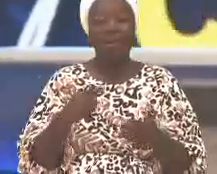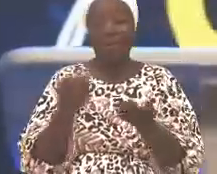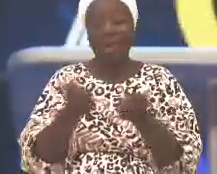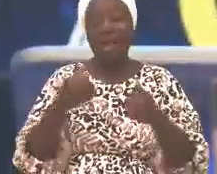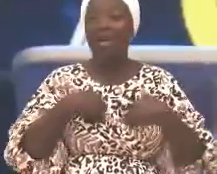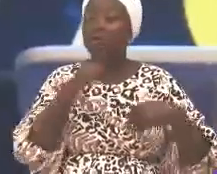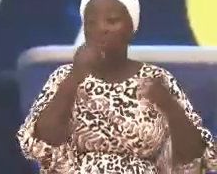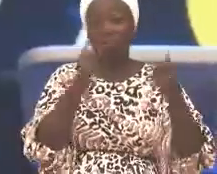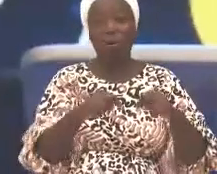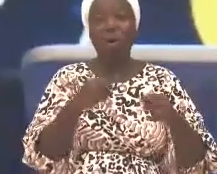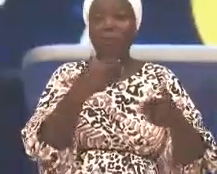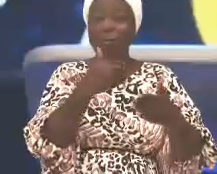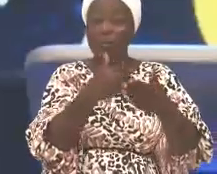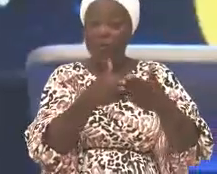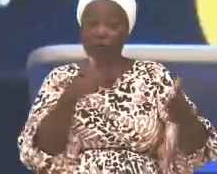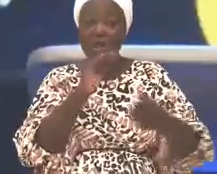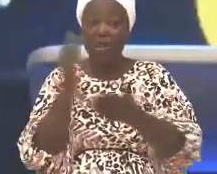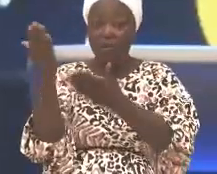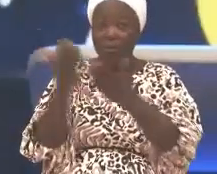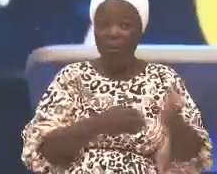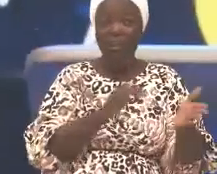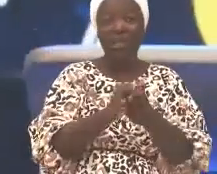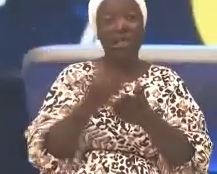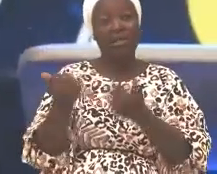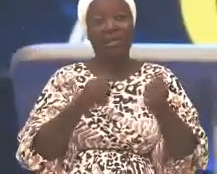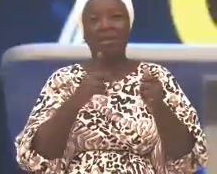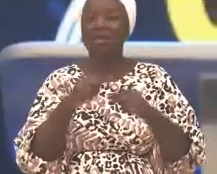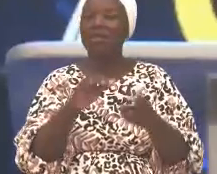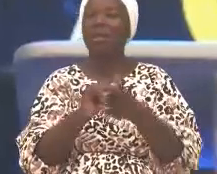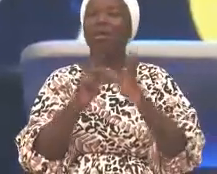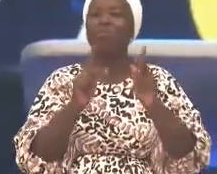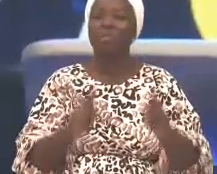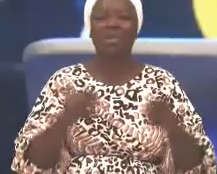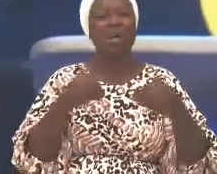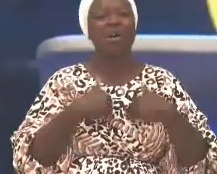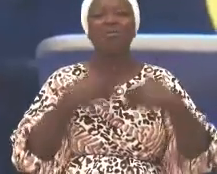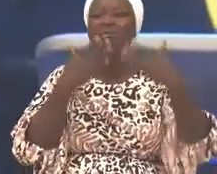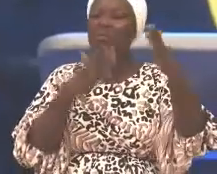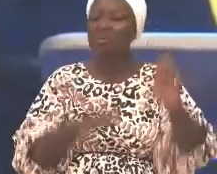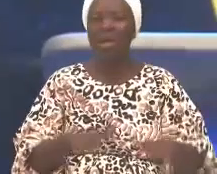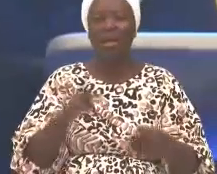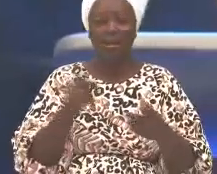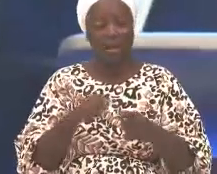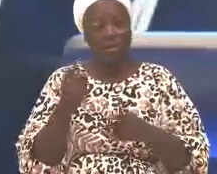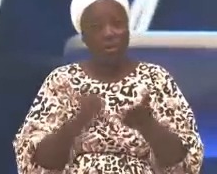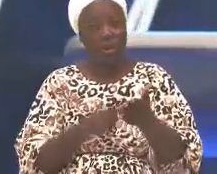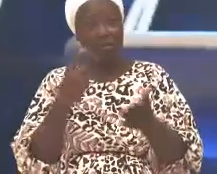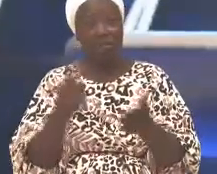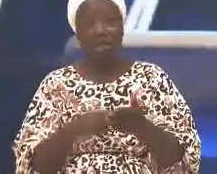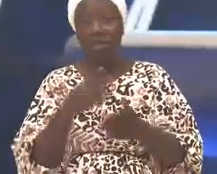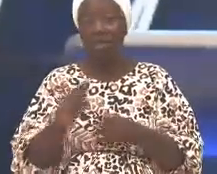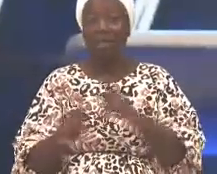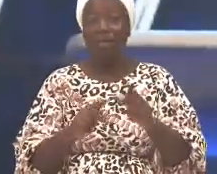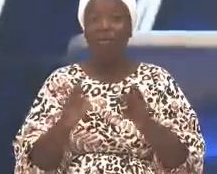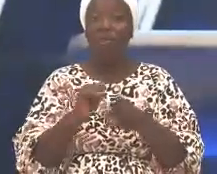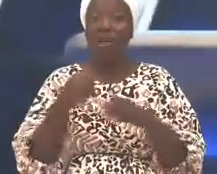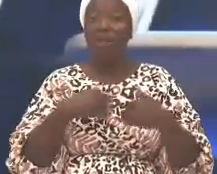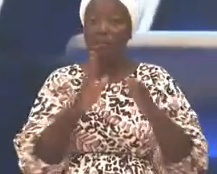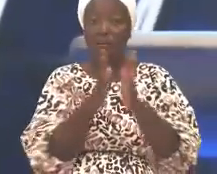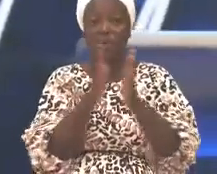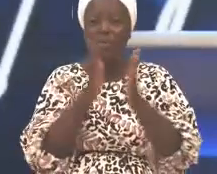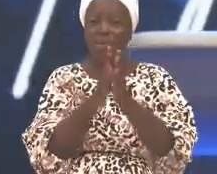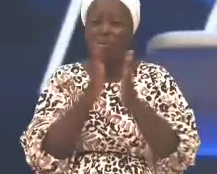Before they deliver the car, they say the fellow is gone. Sometimes the people that have been praying, and